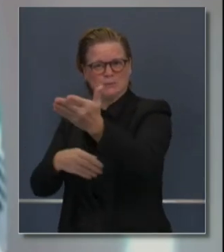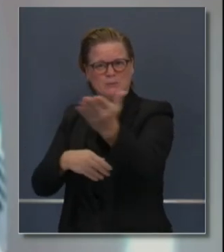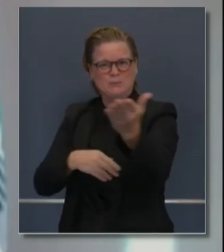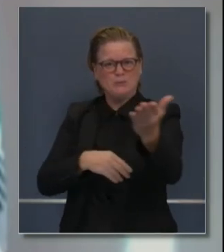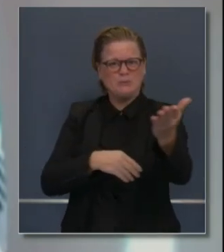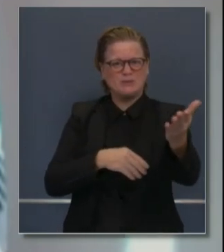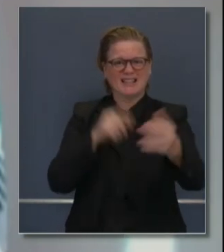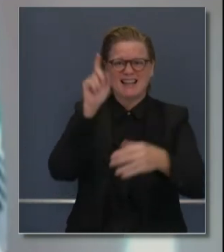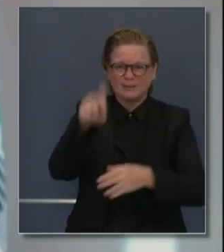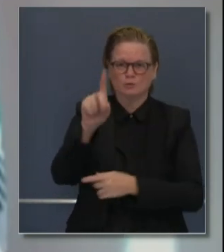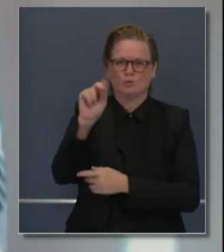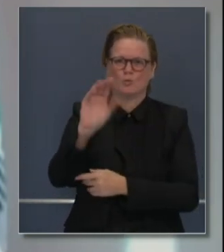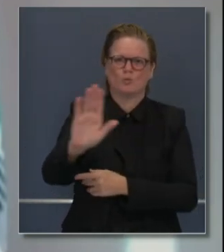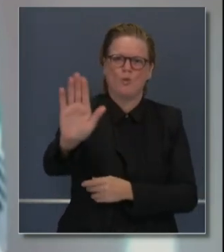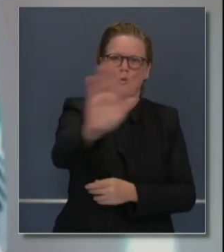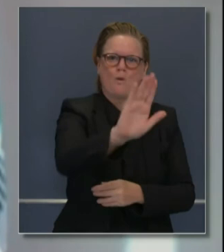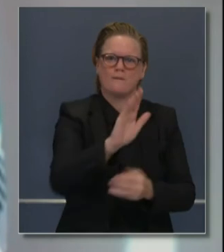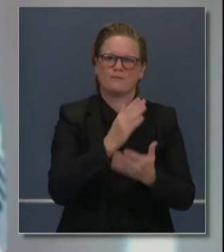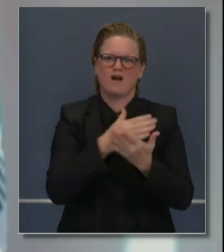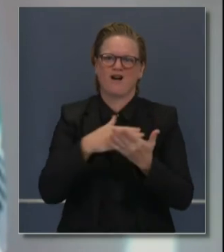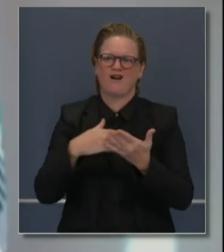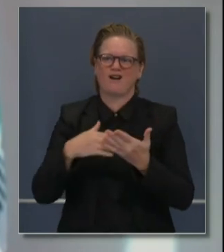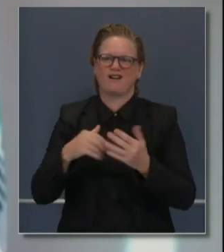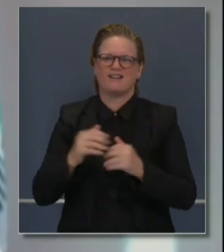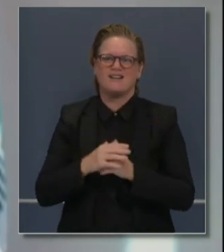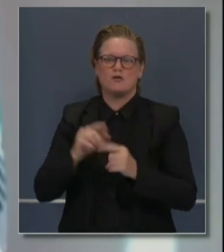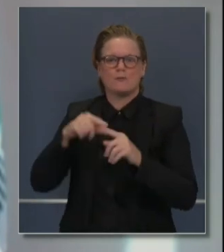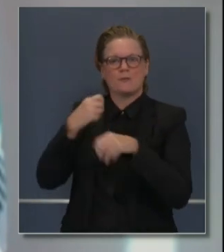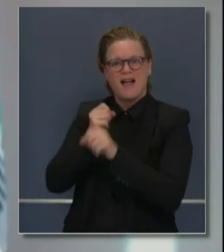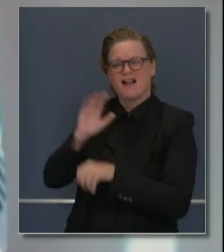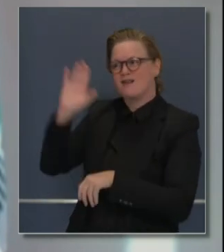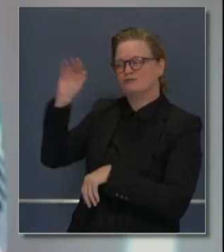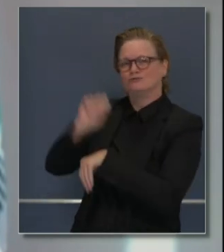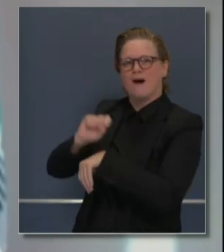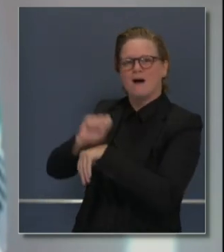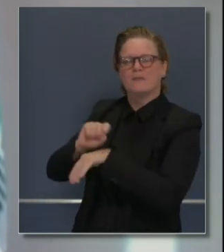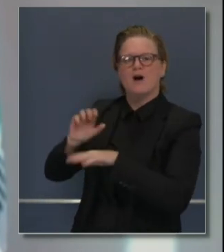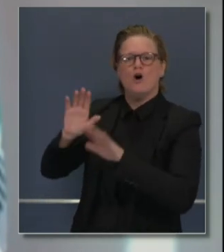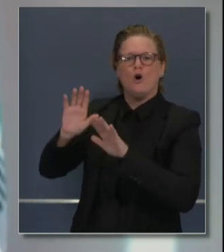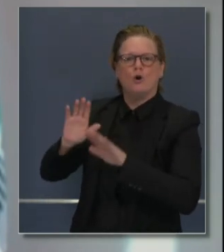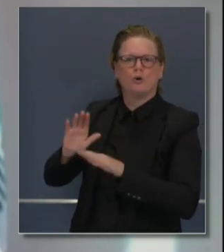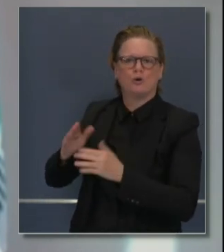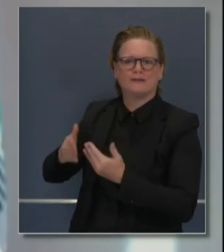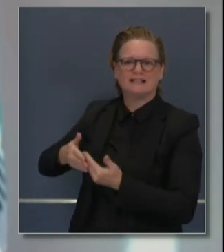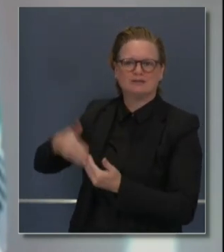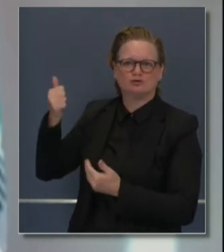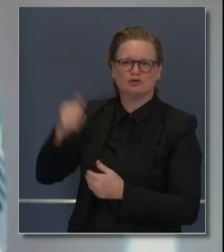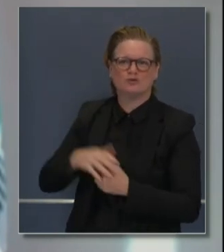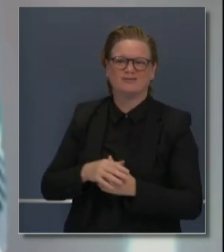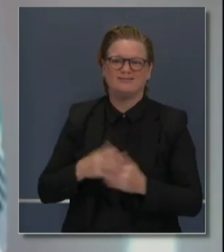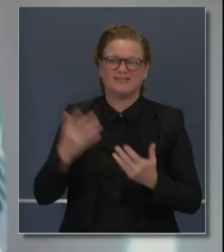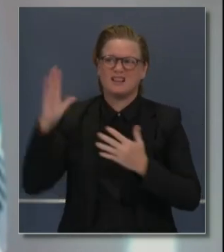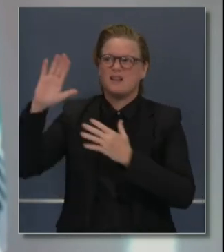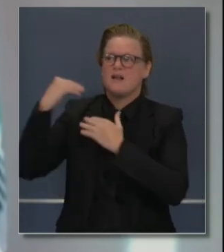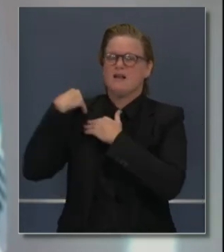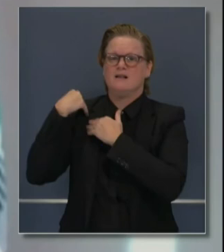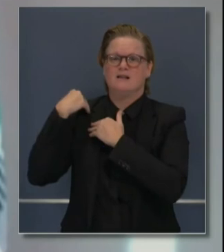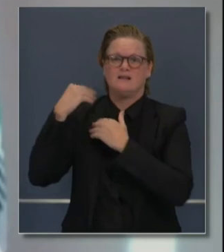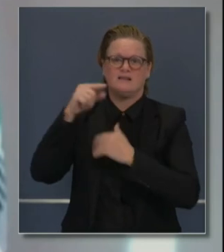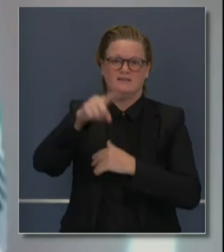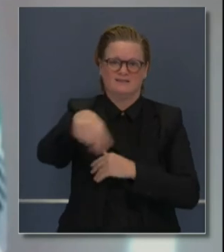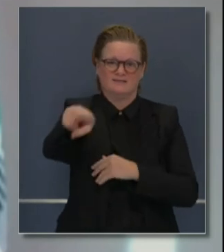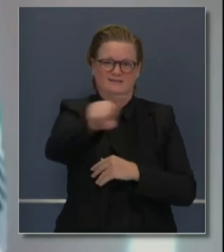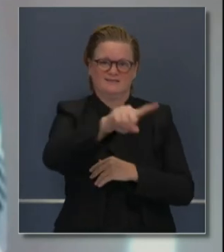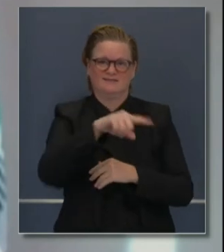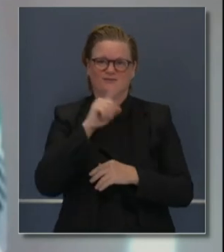to make sure transmission is reduced as far as possible. So those frontline workers, those systems that are there to care